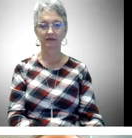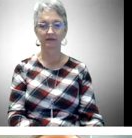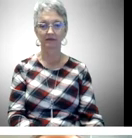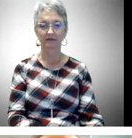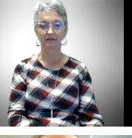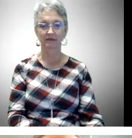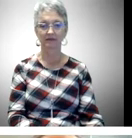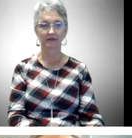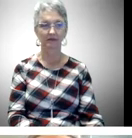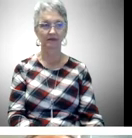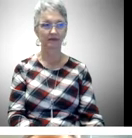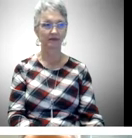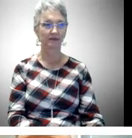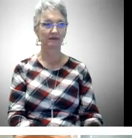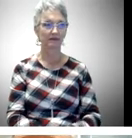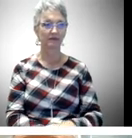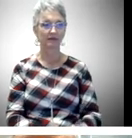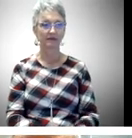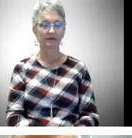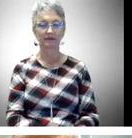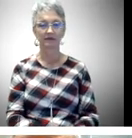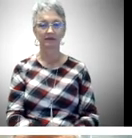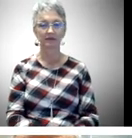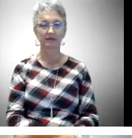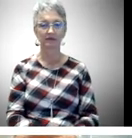to approve it. Next slide.